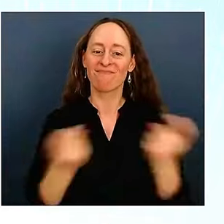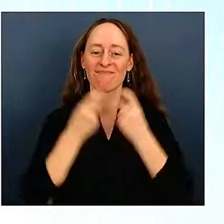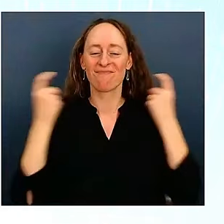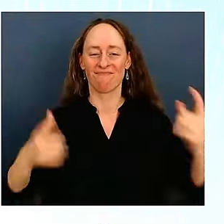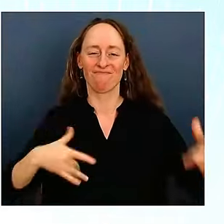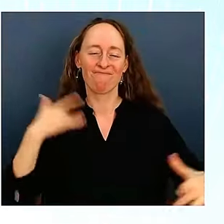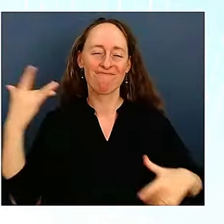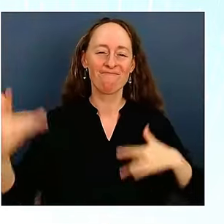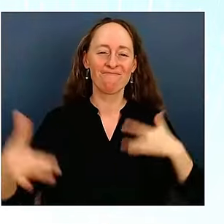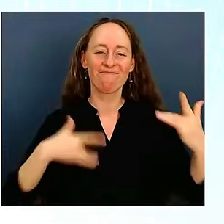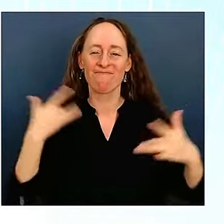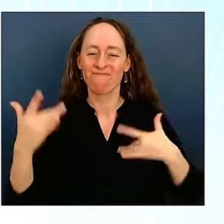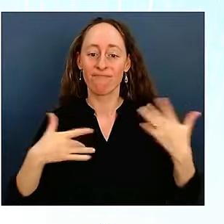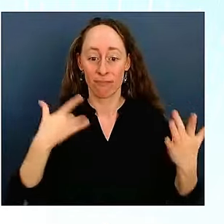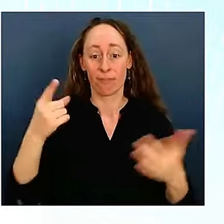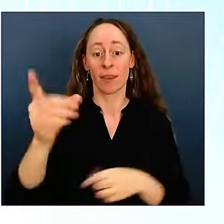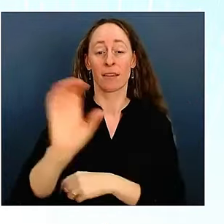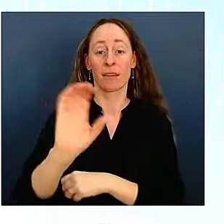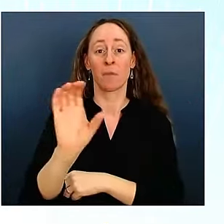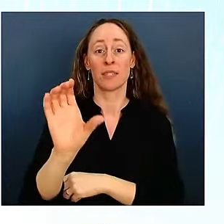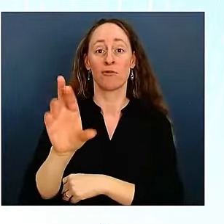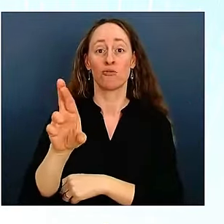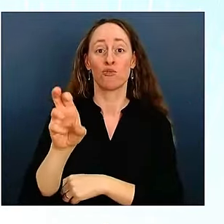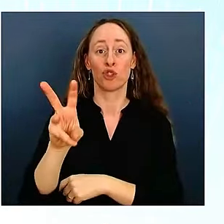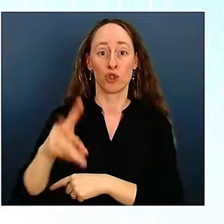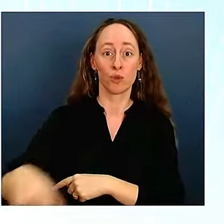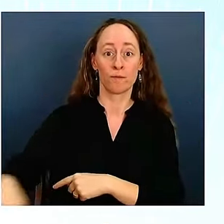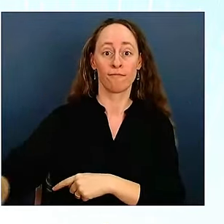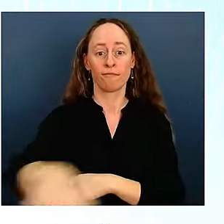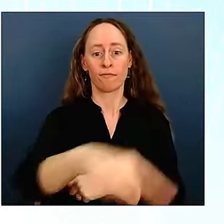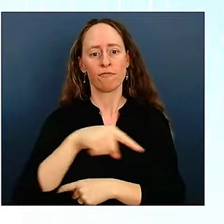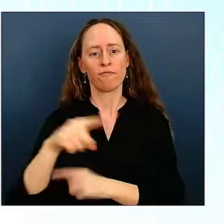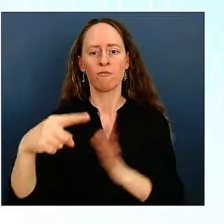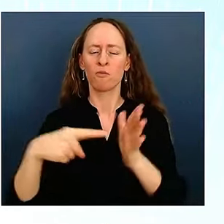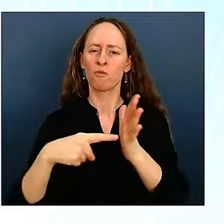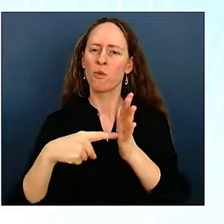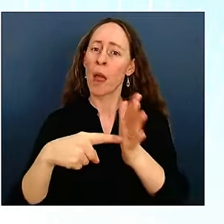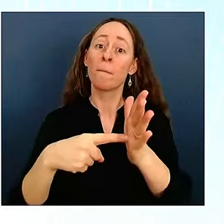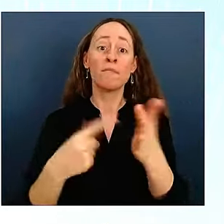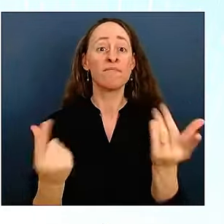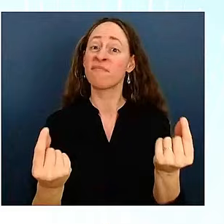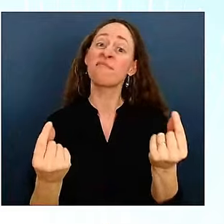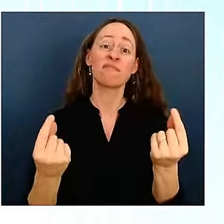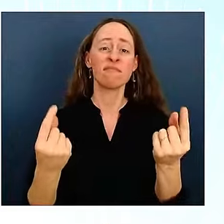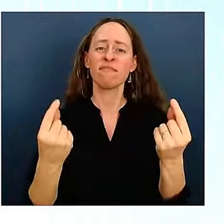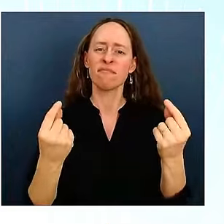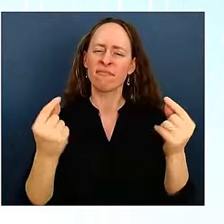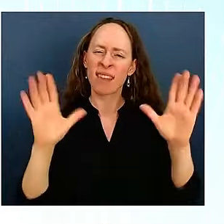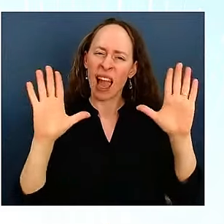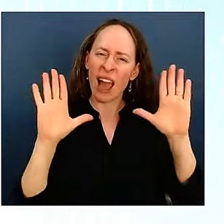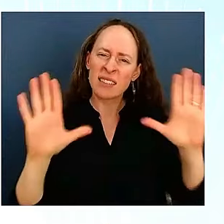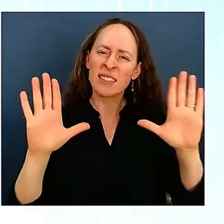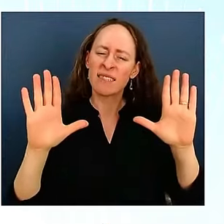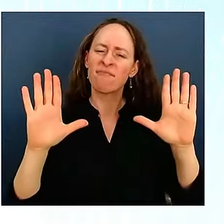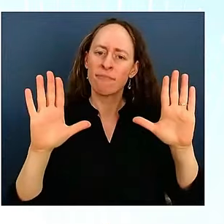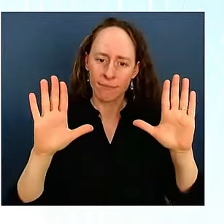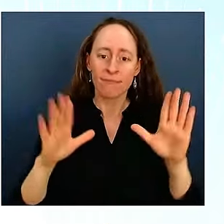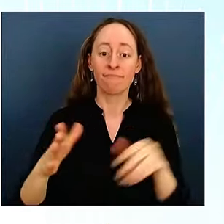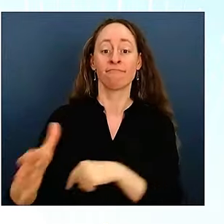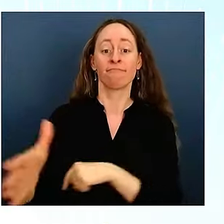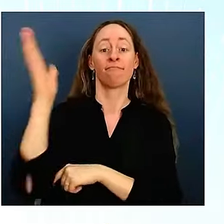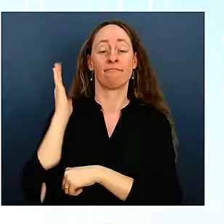that exemplifies excellence. Since 1996, you've won 9 major